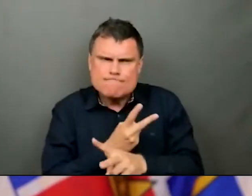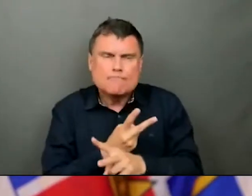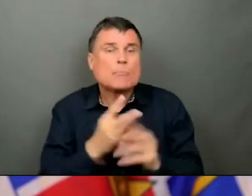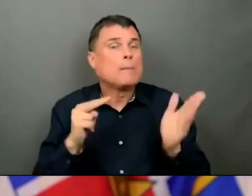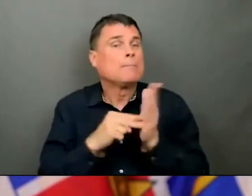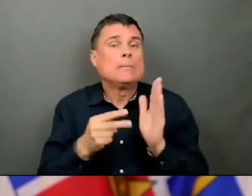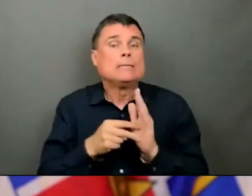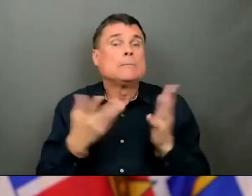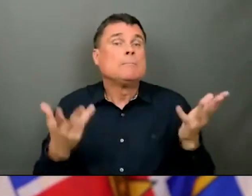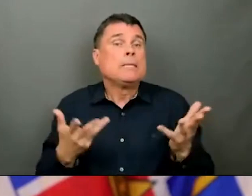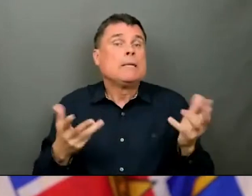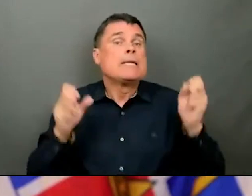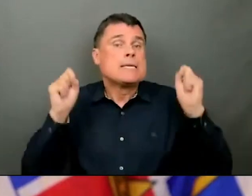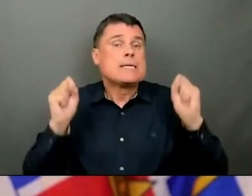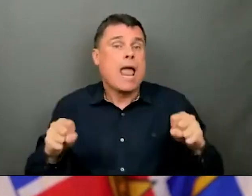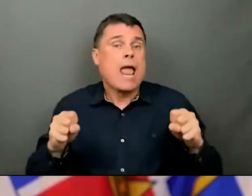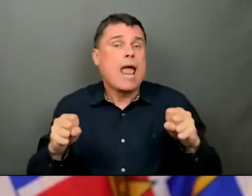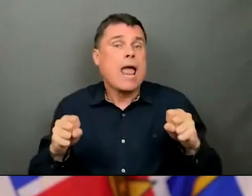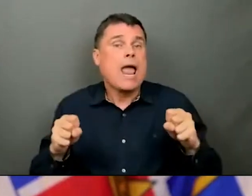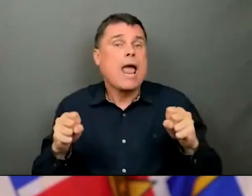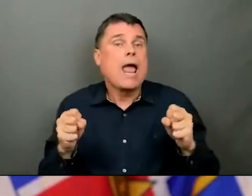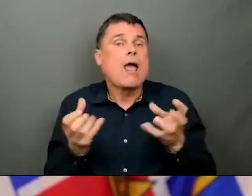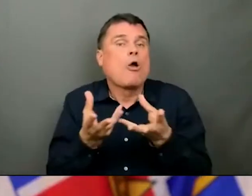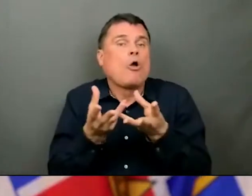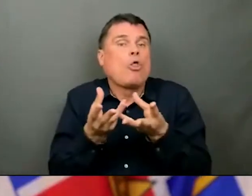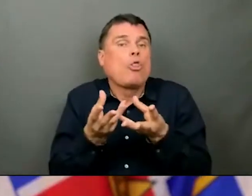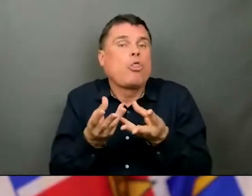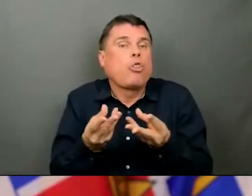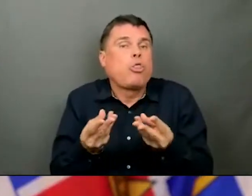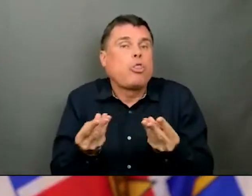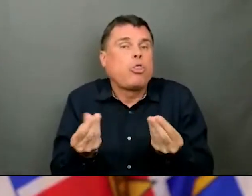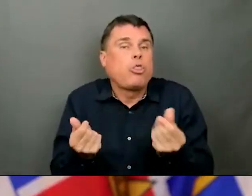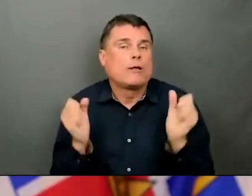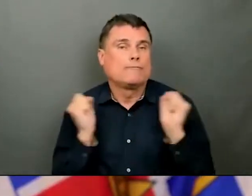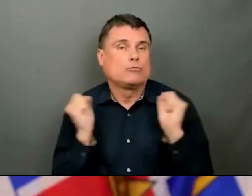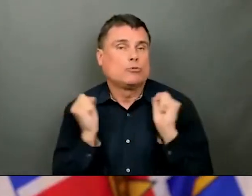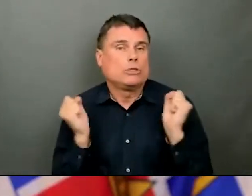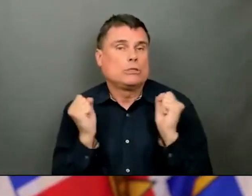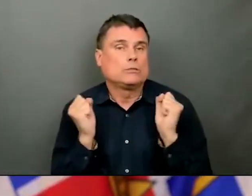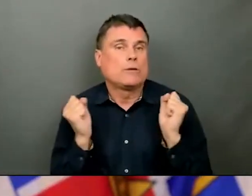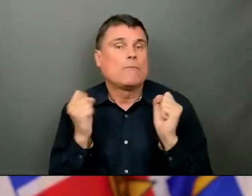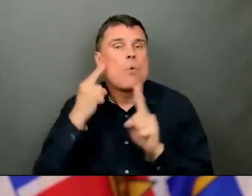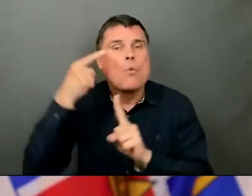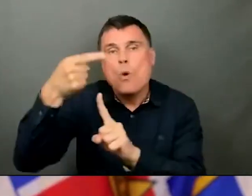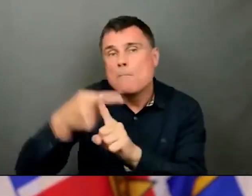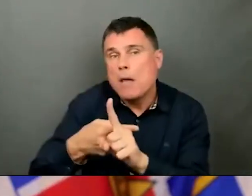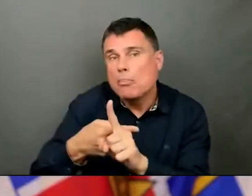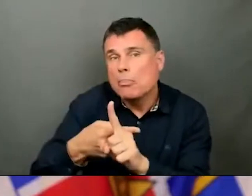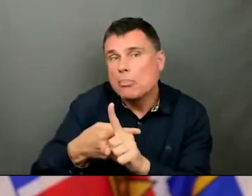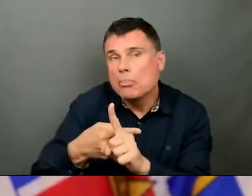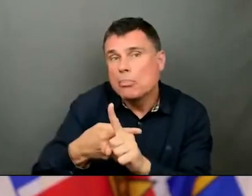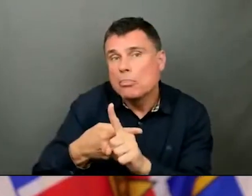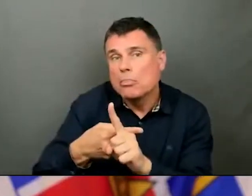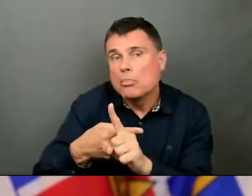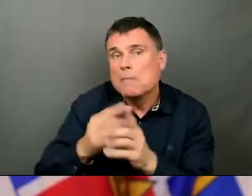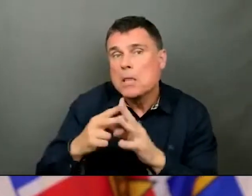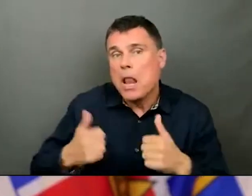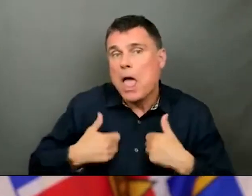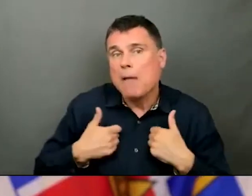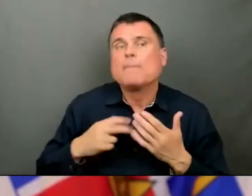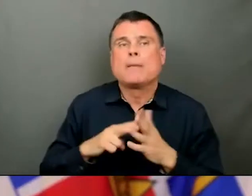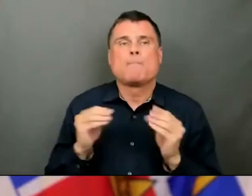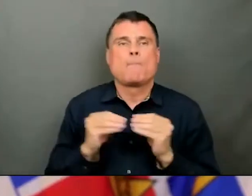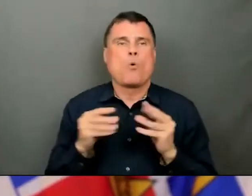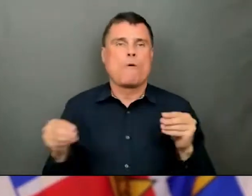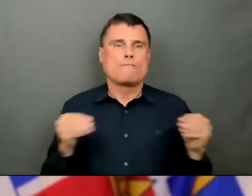allow us to keep it thawed in the fridge for up to a month, and that will make it much more flexible for us to be able to do